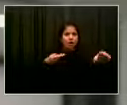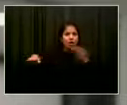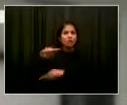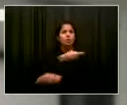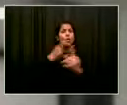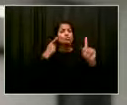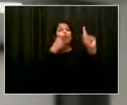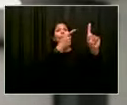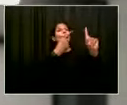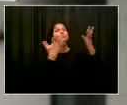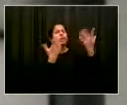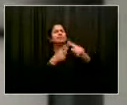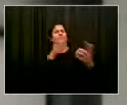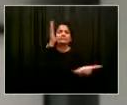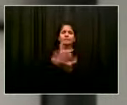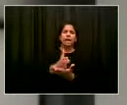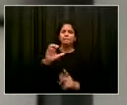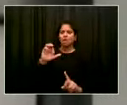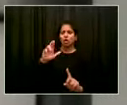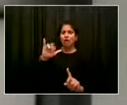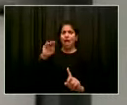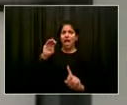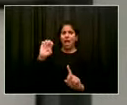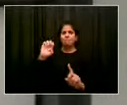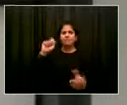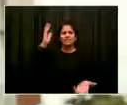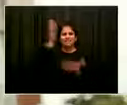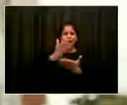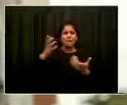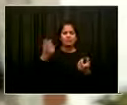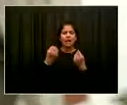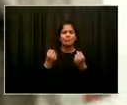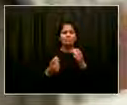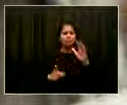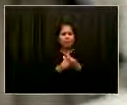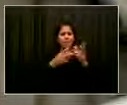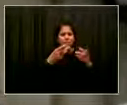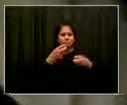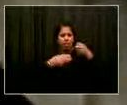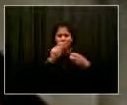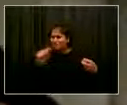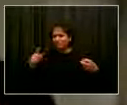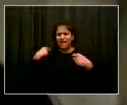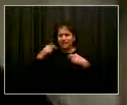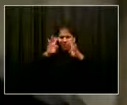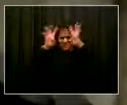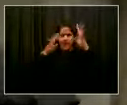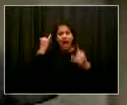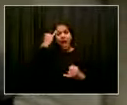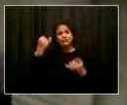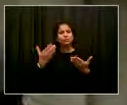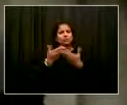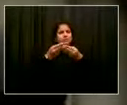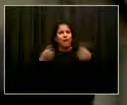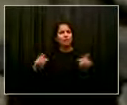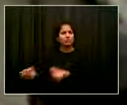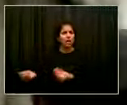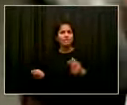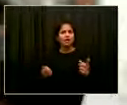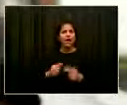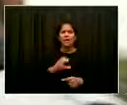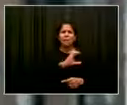what I did was I moved my officers and replaced my officers with the community and community-based organizations,